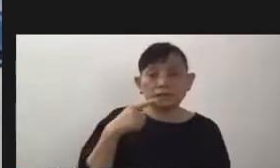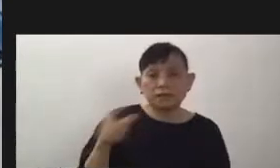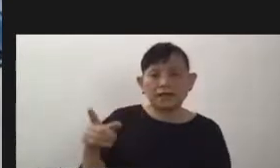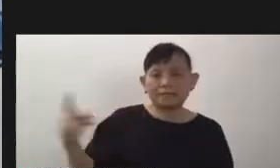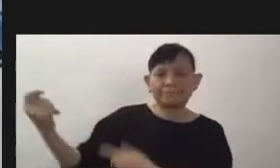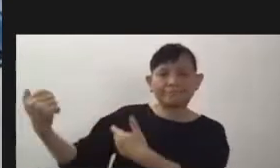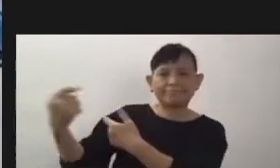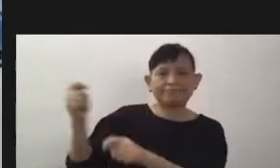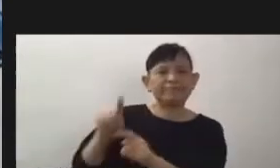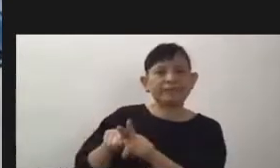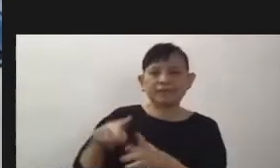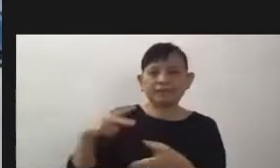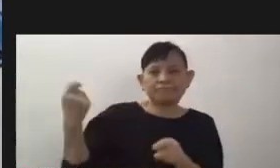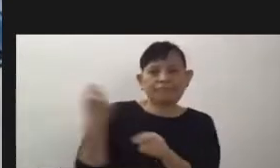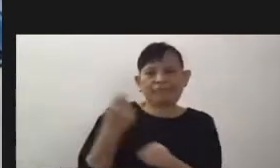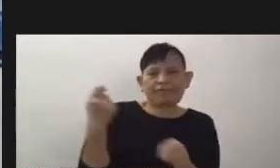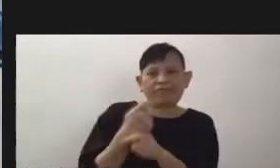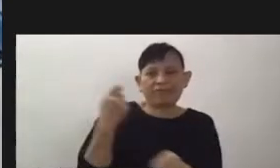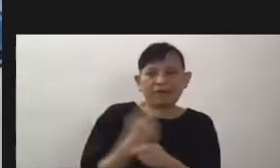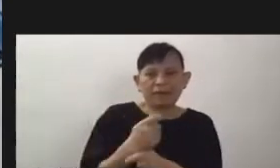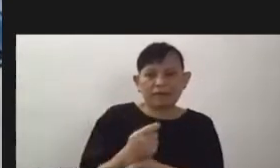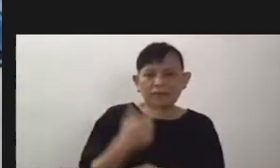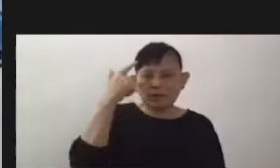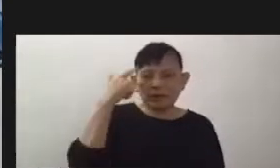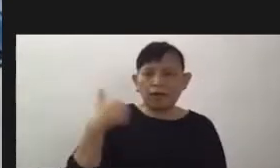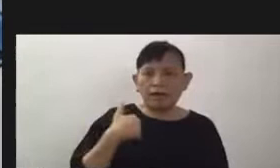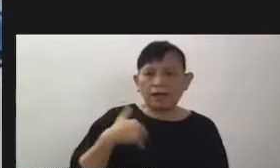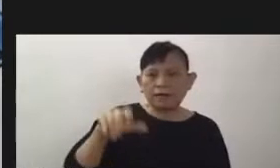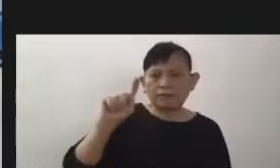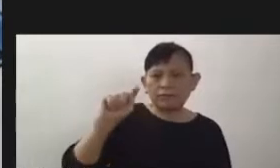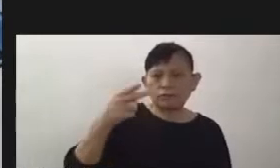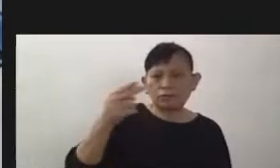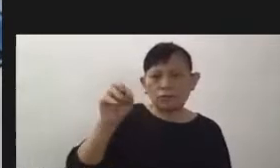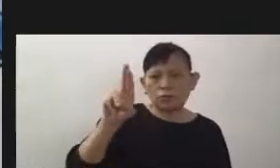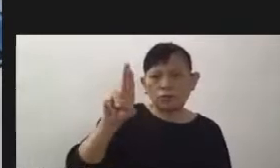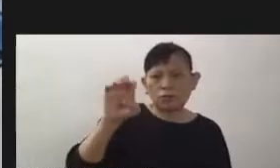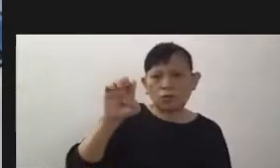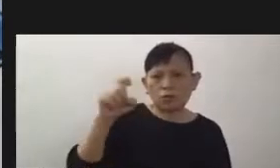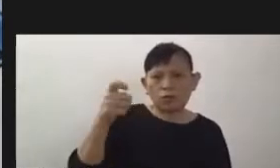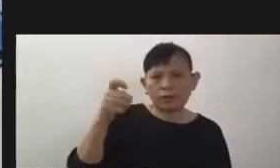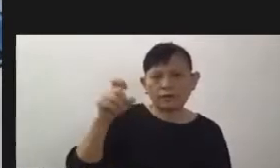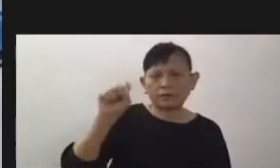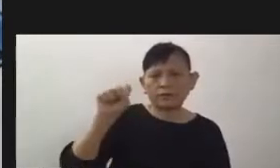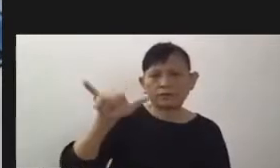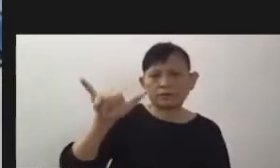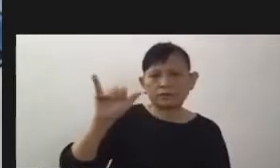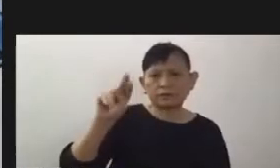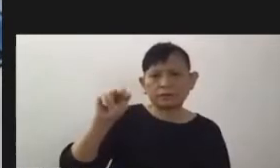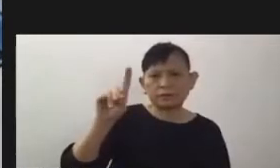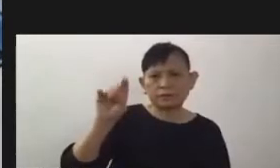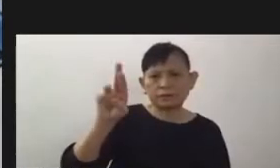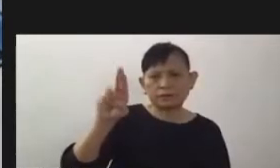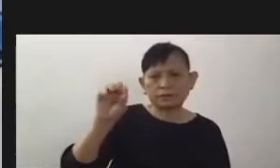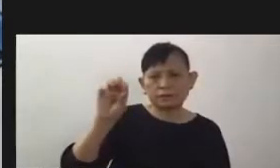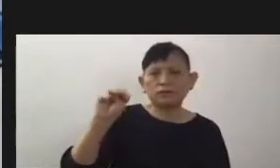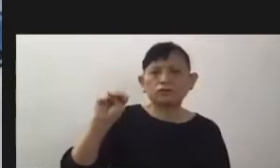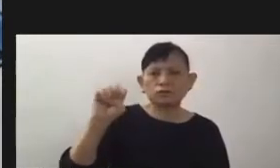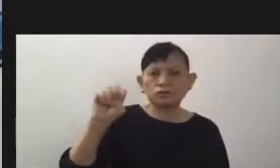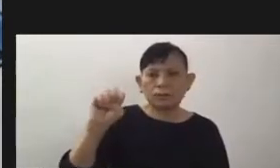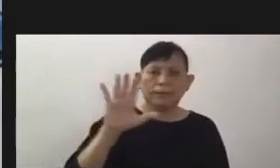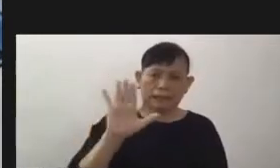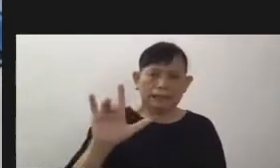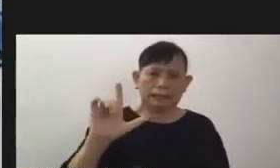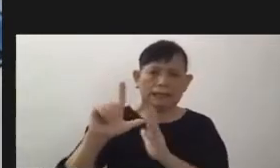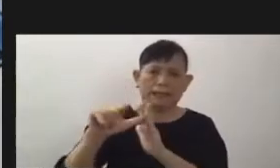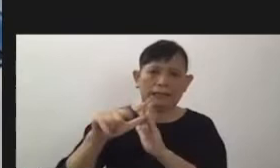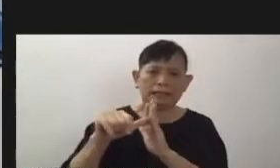actually because he has a Tourette syndrome. Okay, if you want to know about Tourette syndrome, maybe if I have time, I'll explain later.